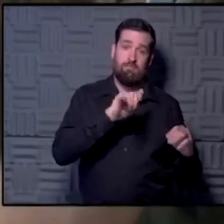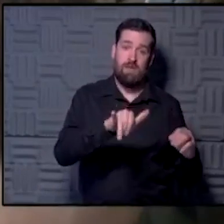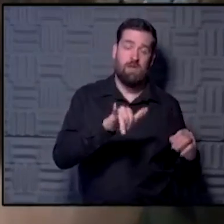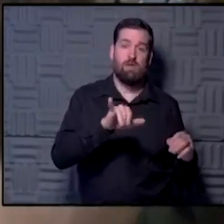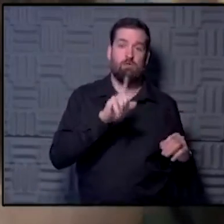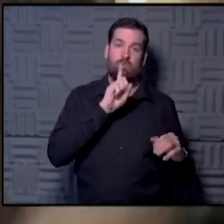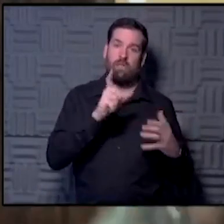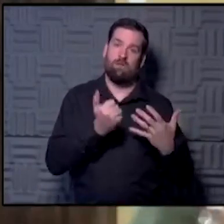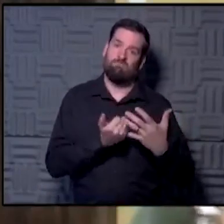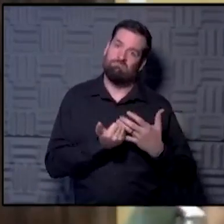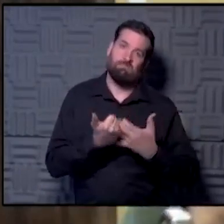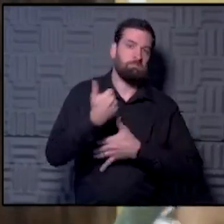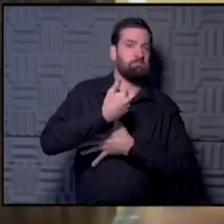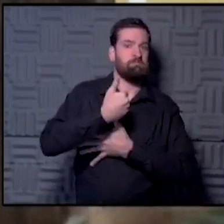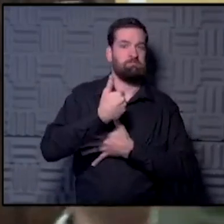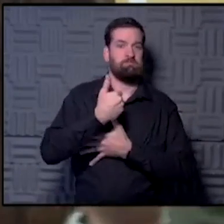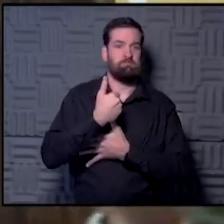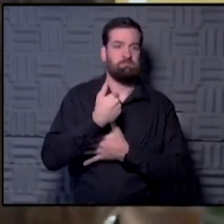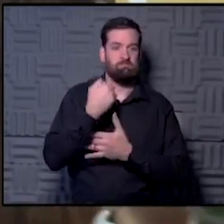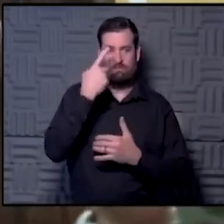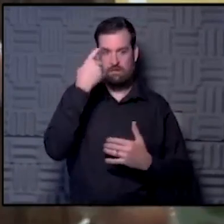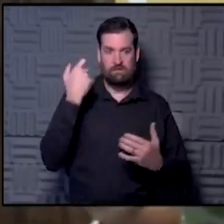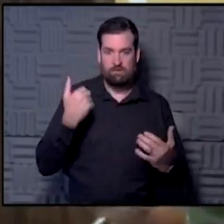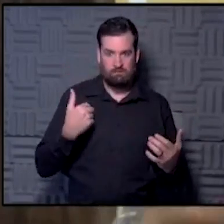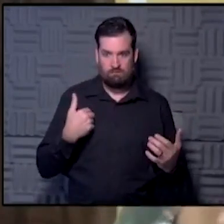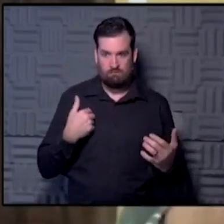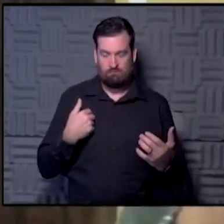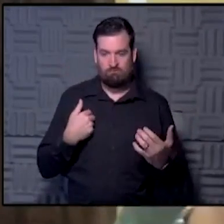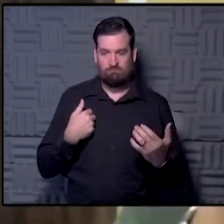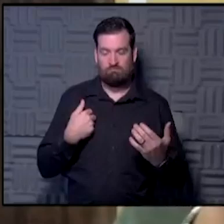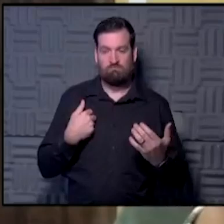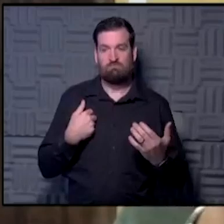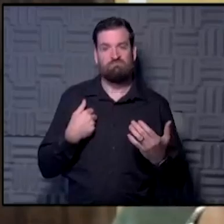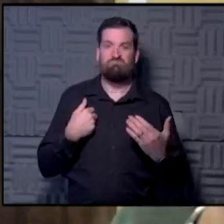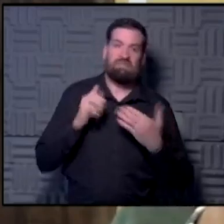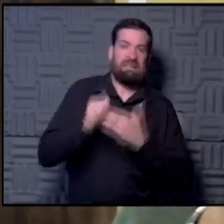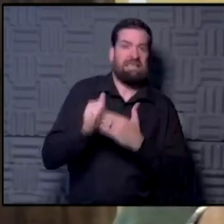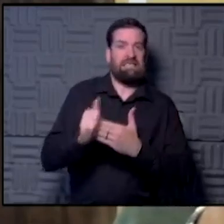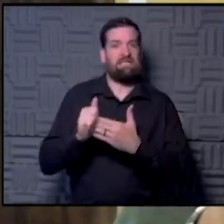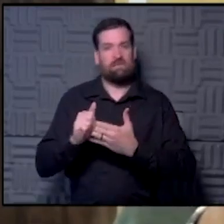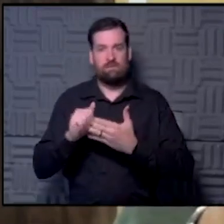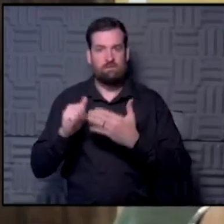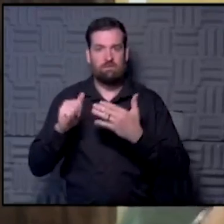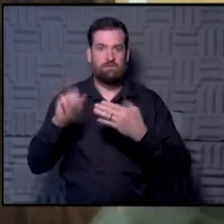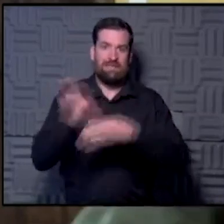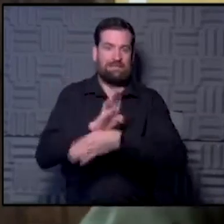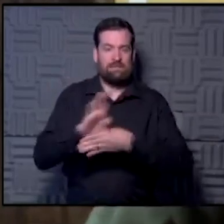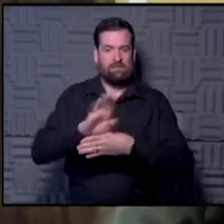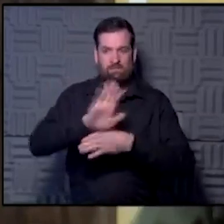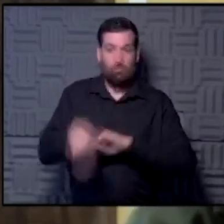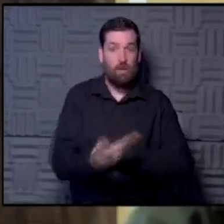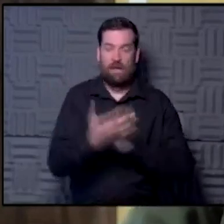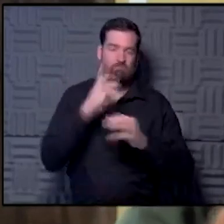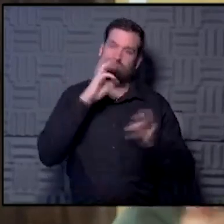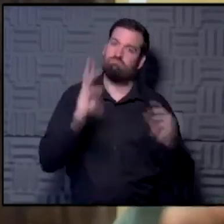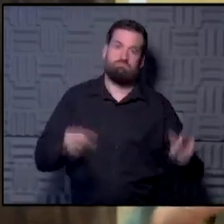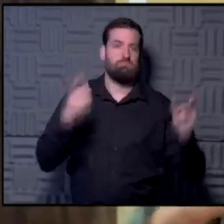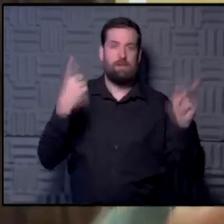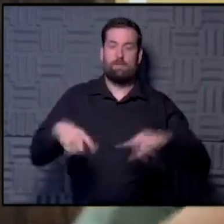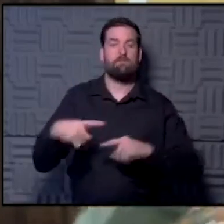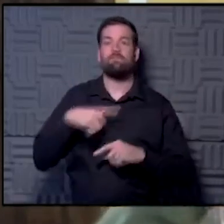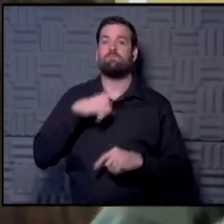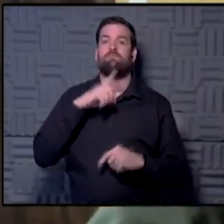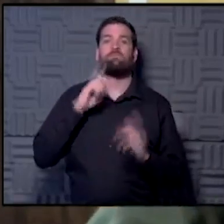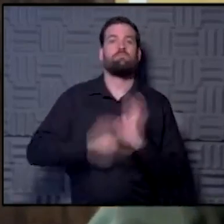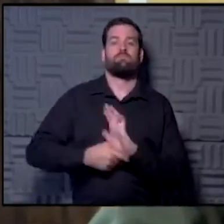bumped us up a few notches, because we were essentially overnight, we were leading an industry where we realized very quickly that it